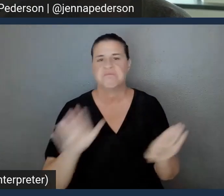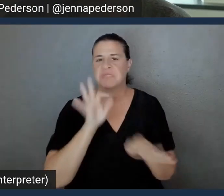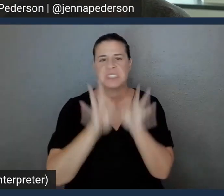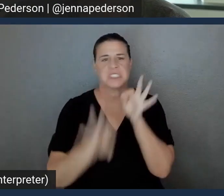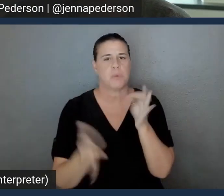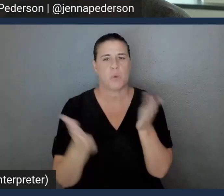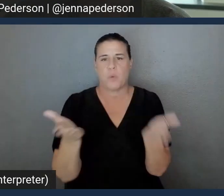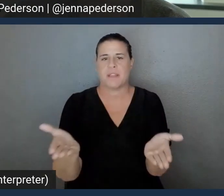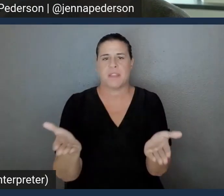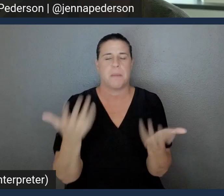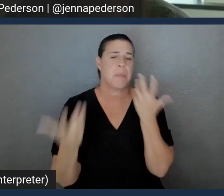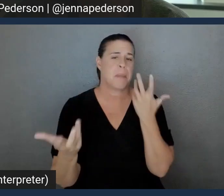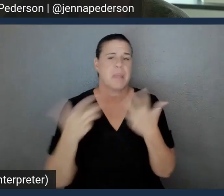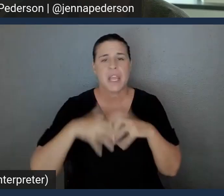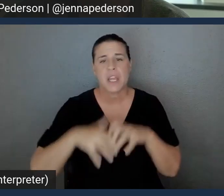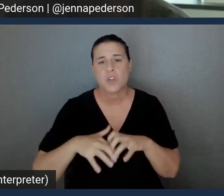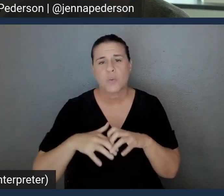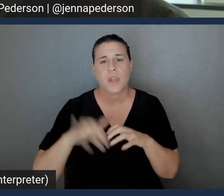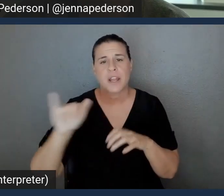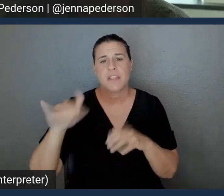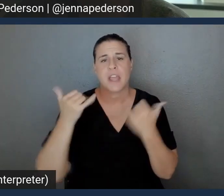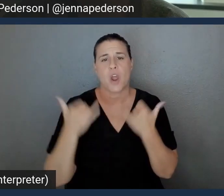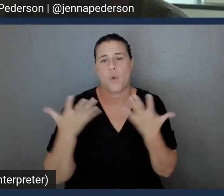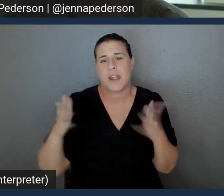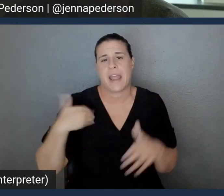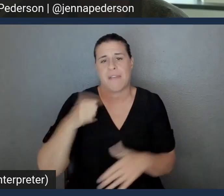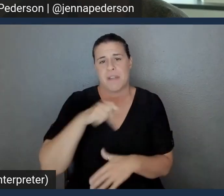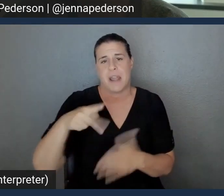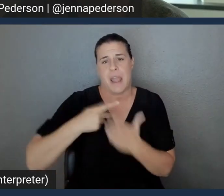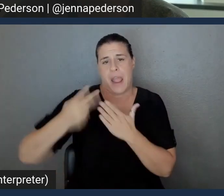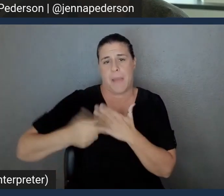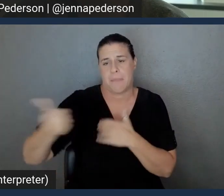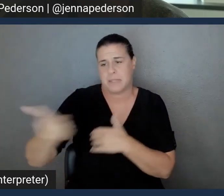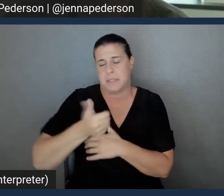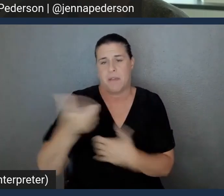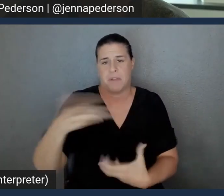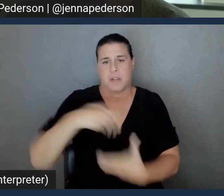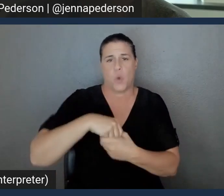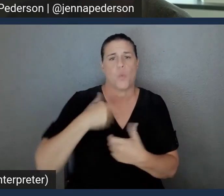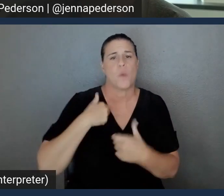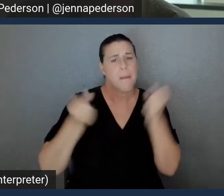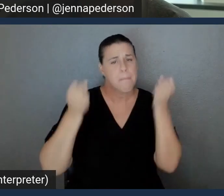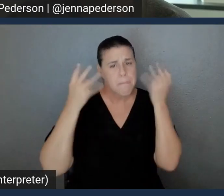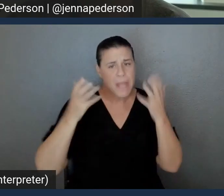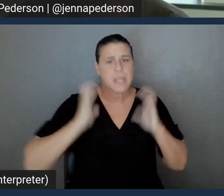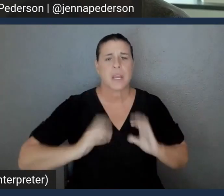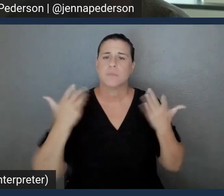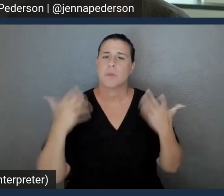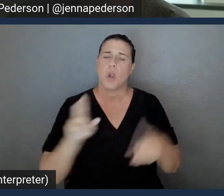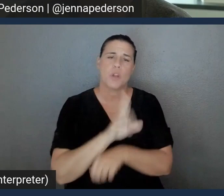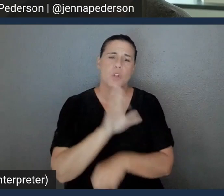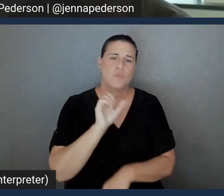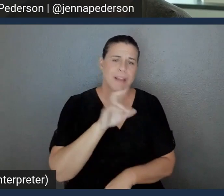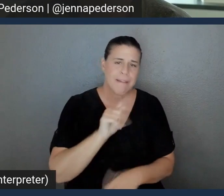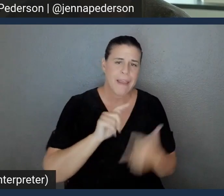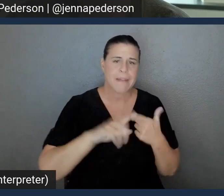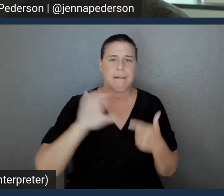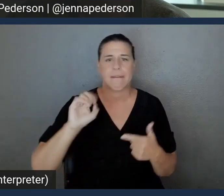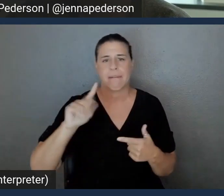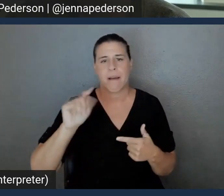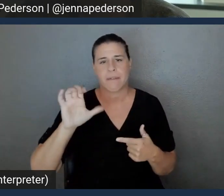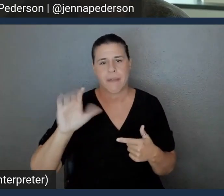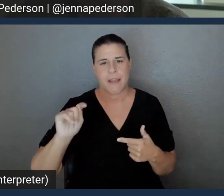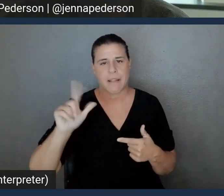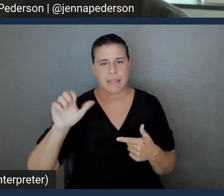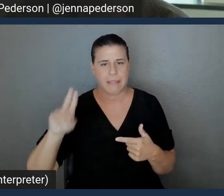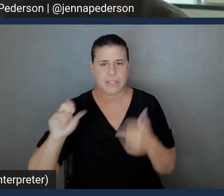maybe integrating it with their existing application. And we have a lot of customers already using Connect and Contact Lens today, and they